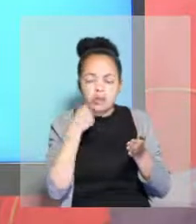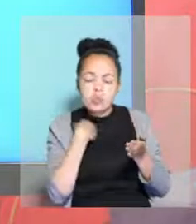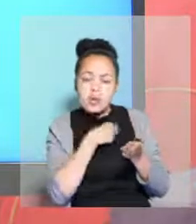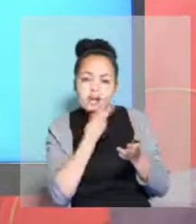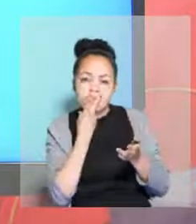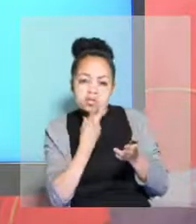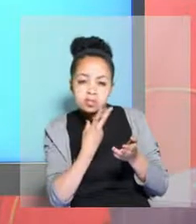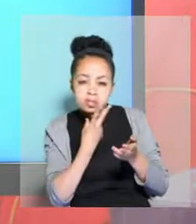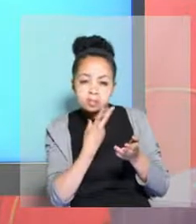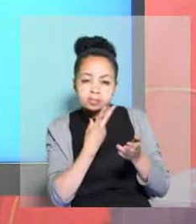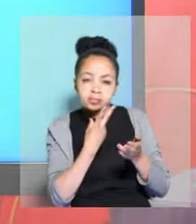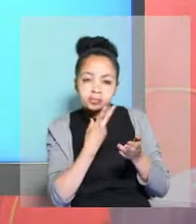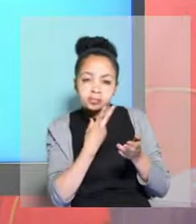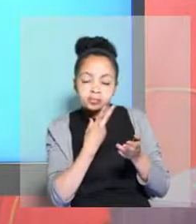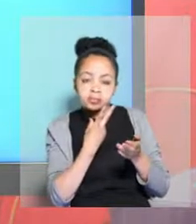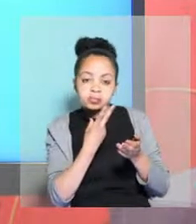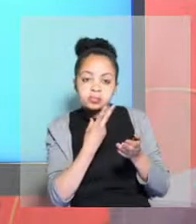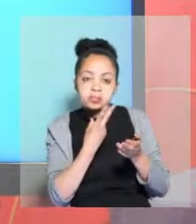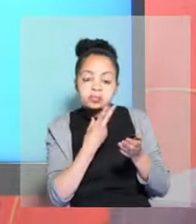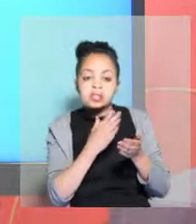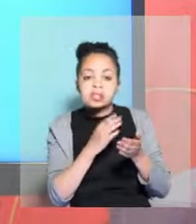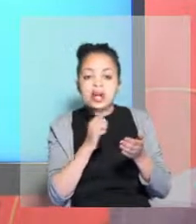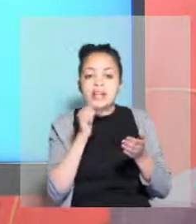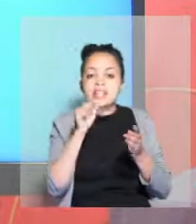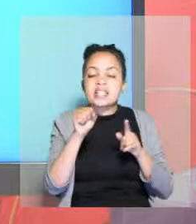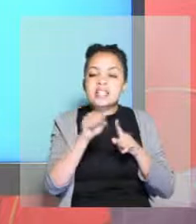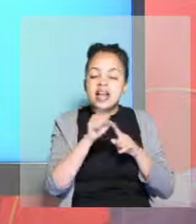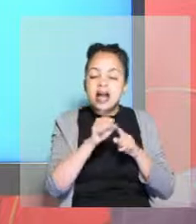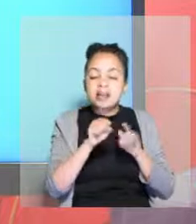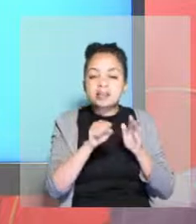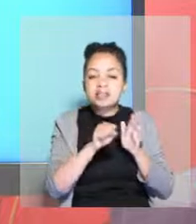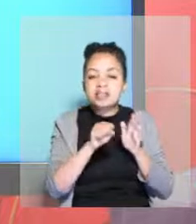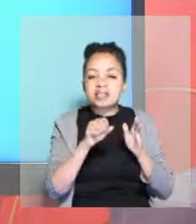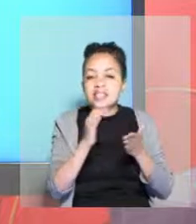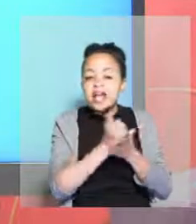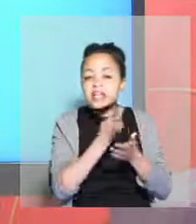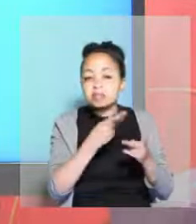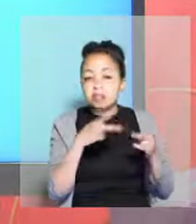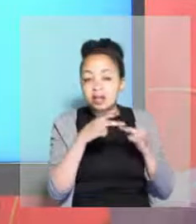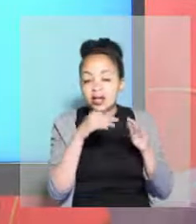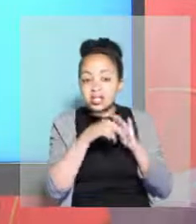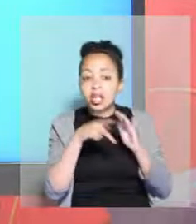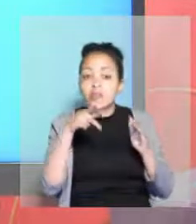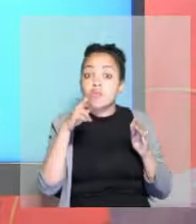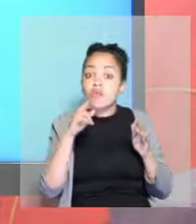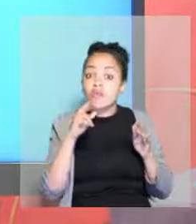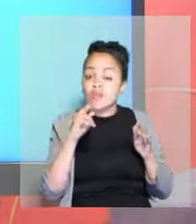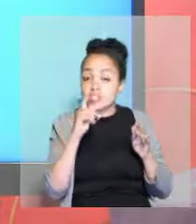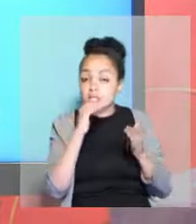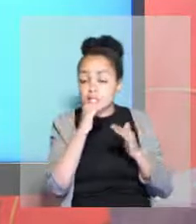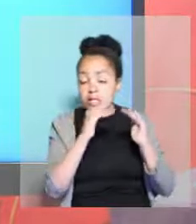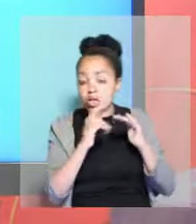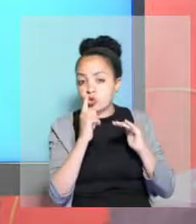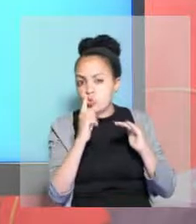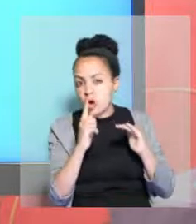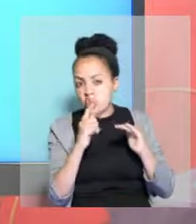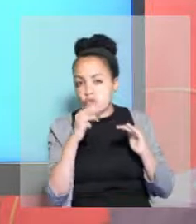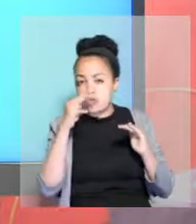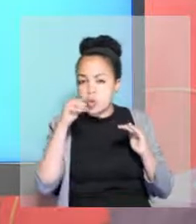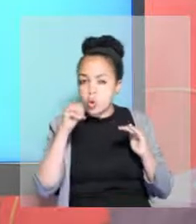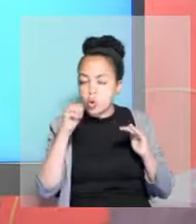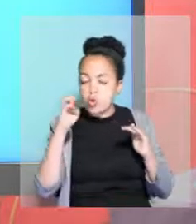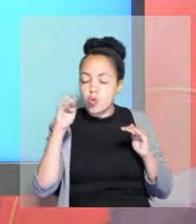seen as crossover and the synapse can be takes place during prophase 1 stage of meiosis 1,